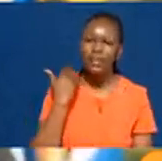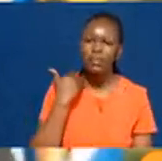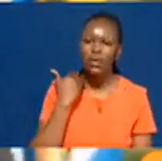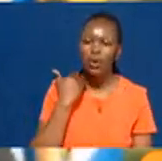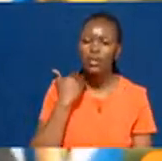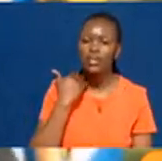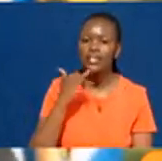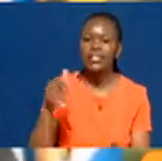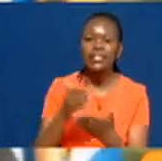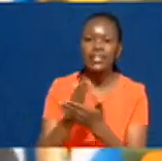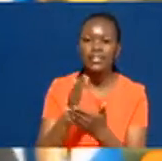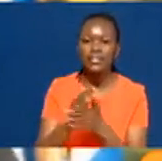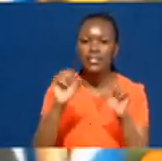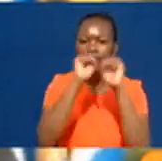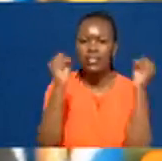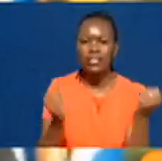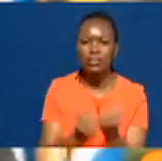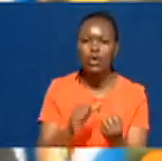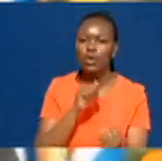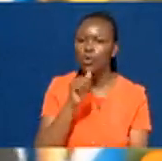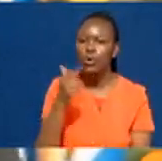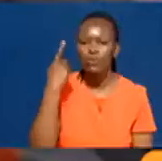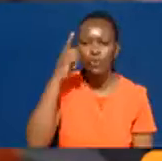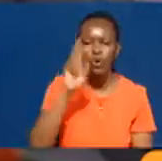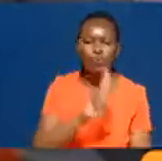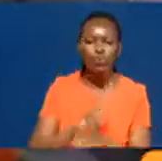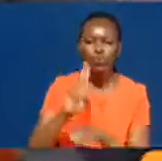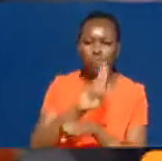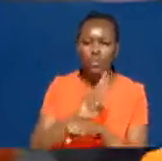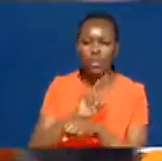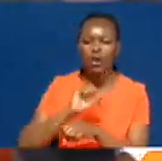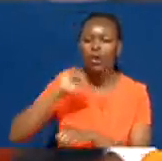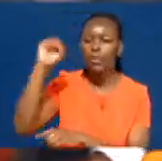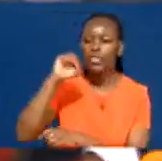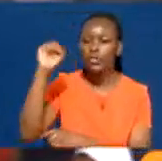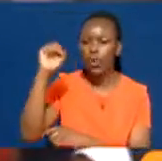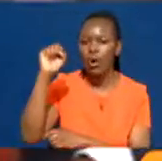be used again for political reasons.